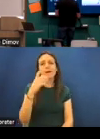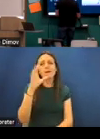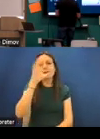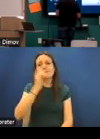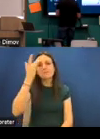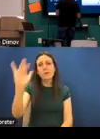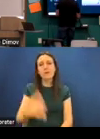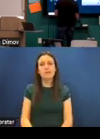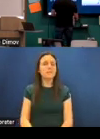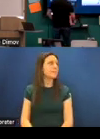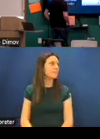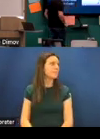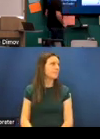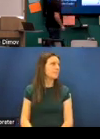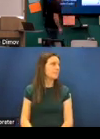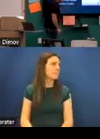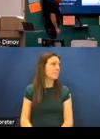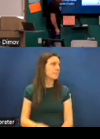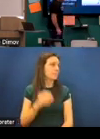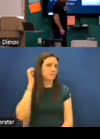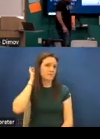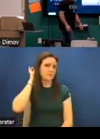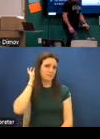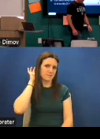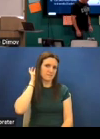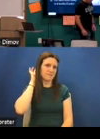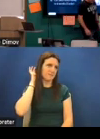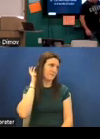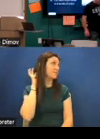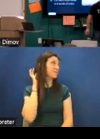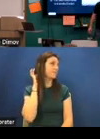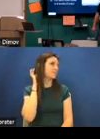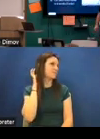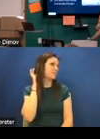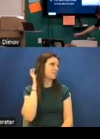You poke him? There we go. There we go.